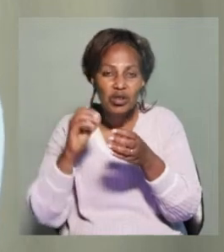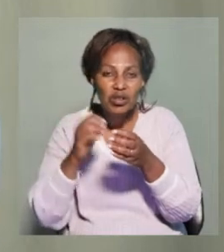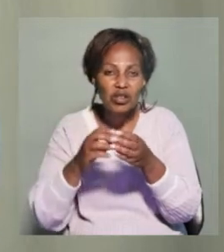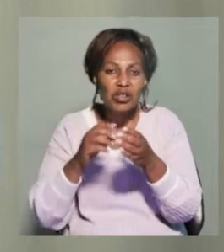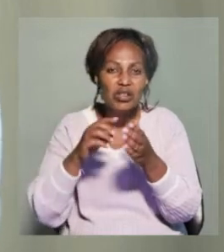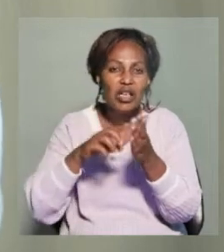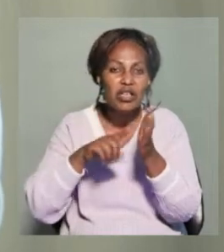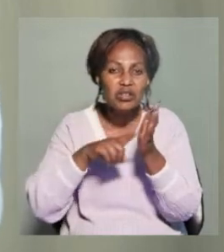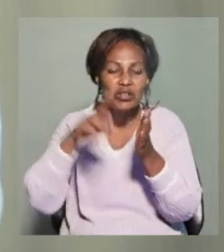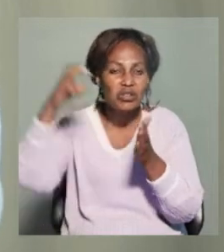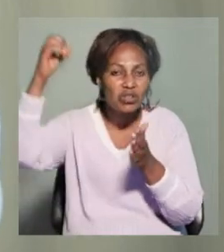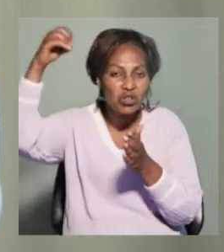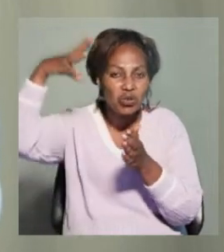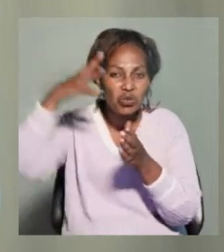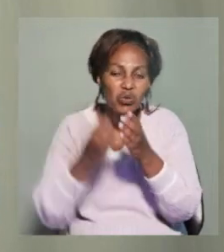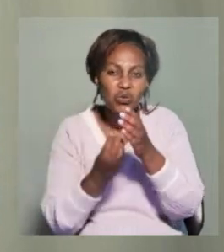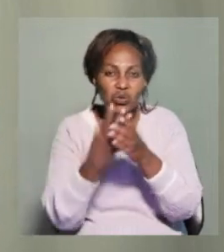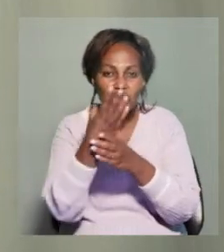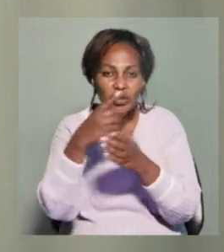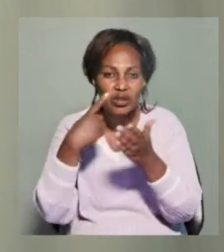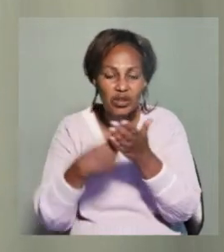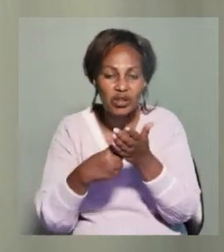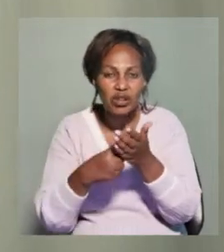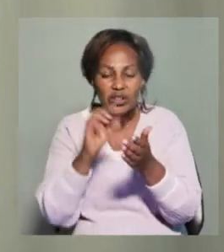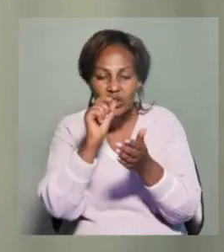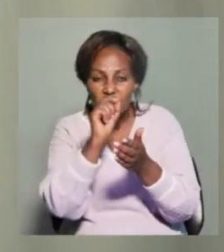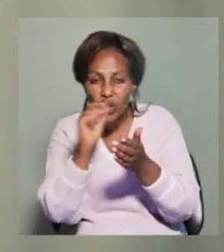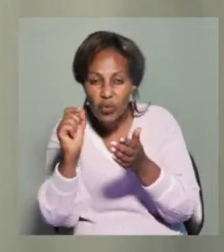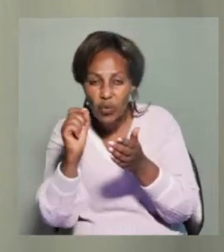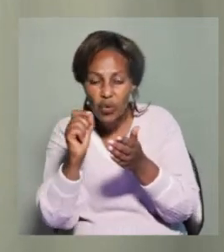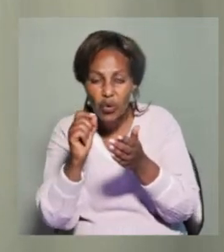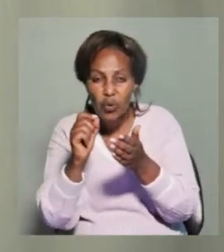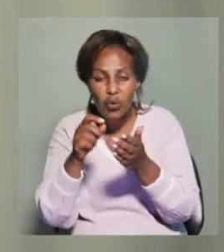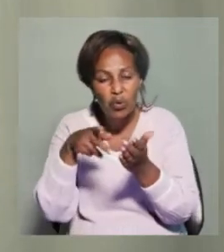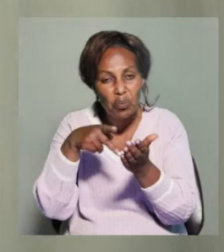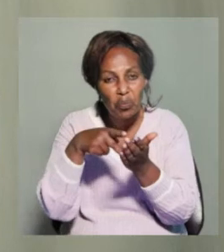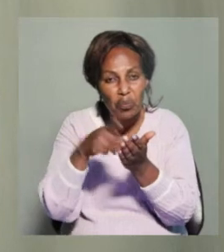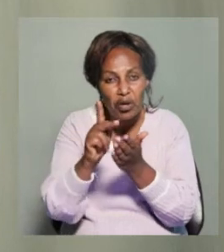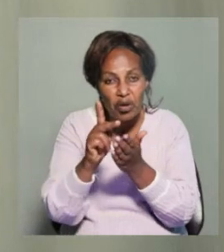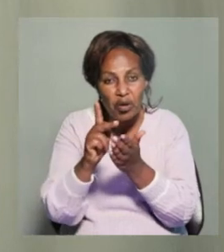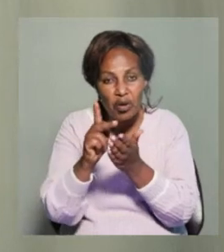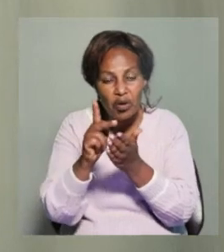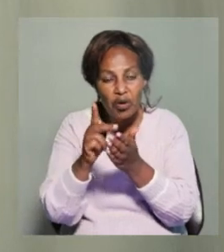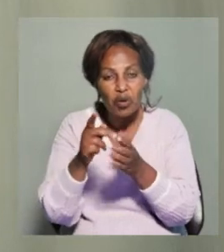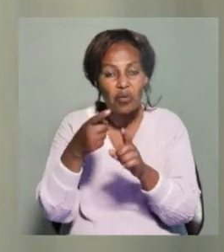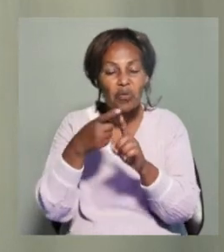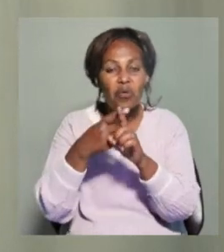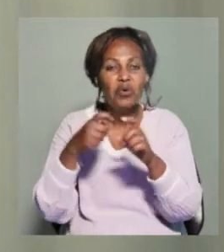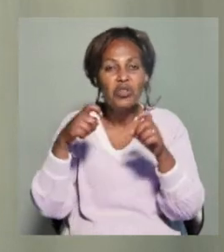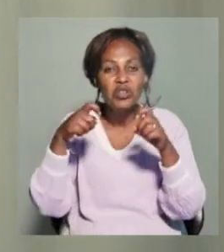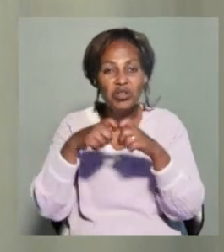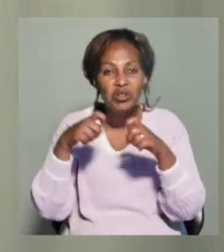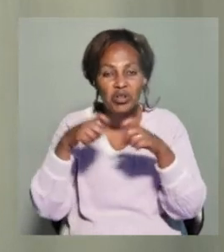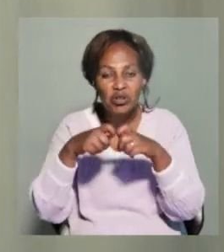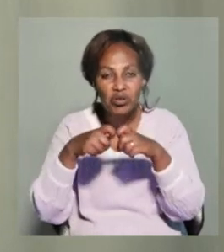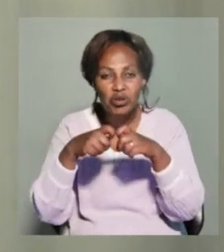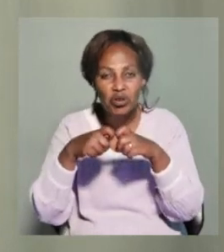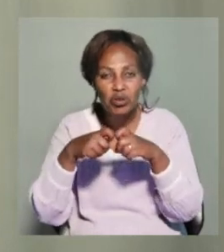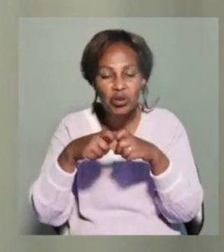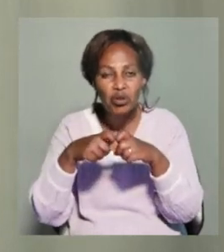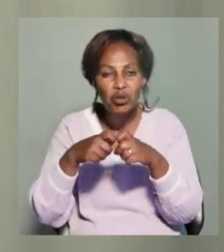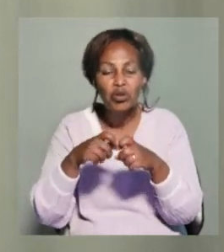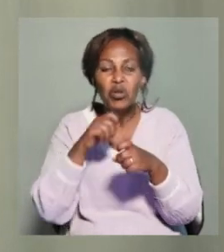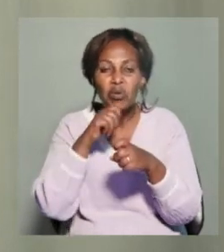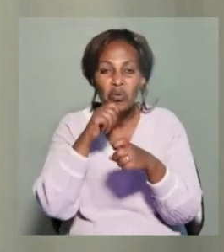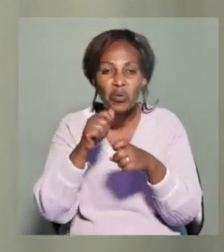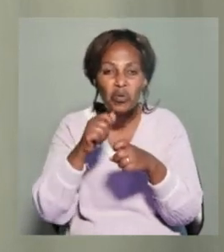Therefore, we pay for electrical energy cost not for the light we